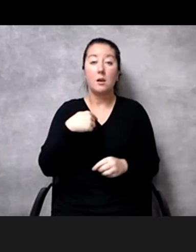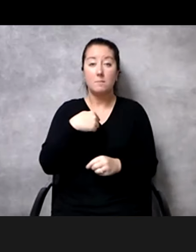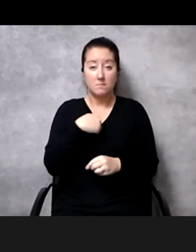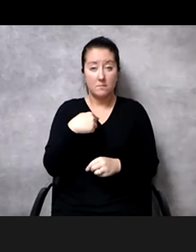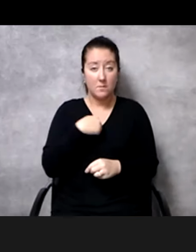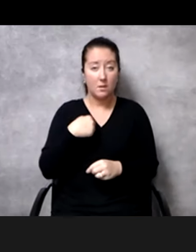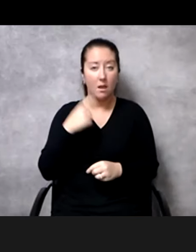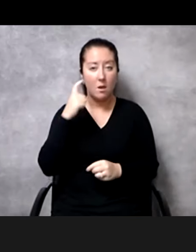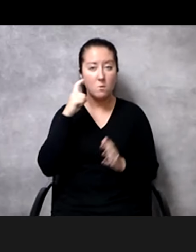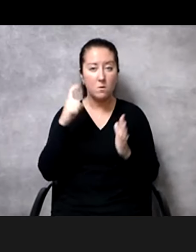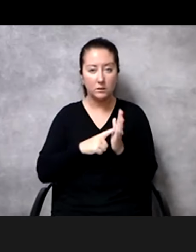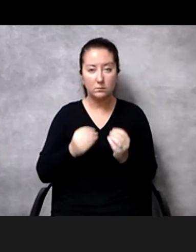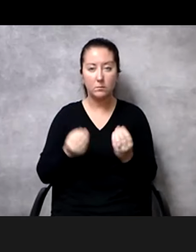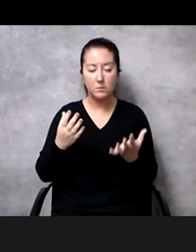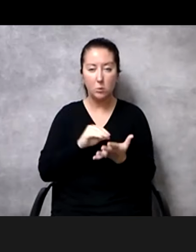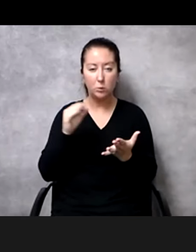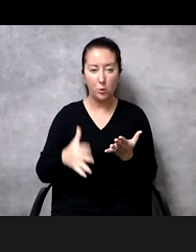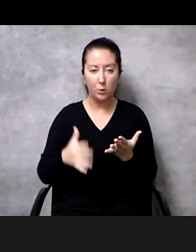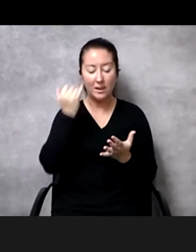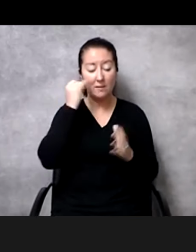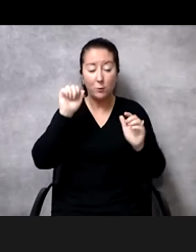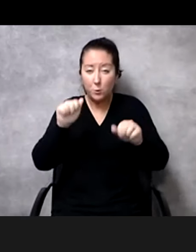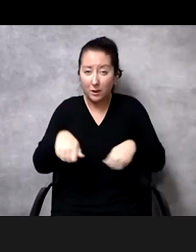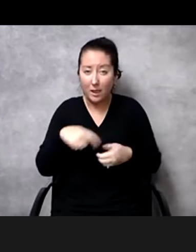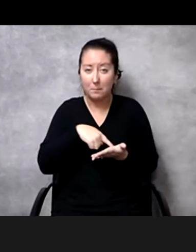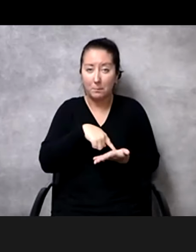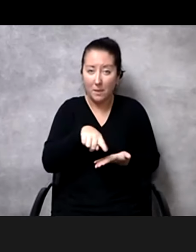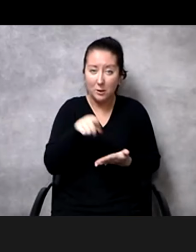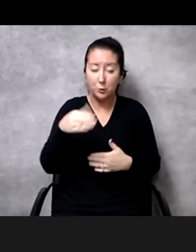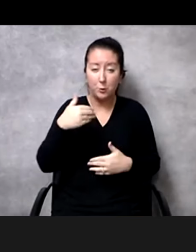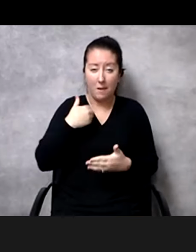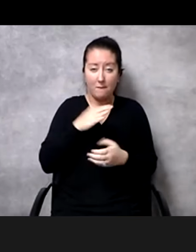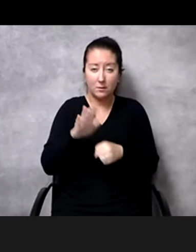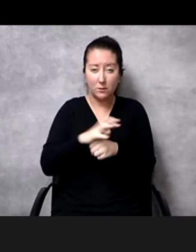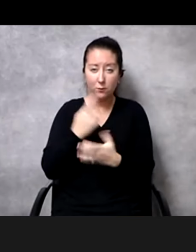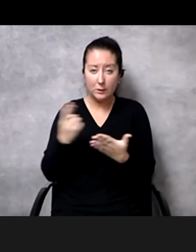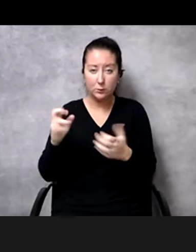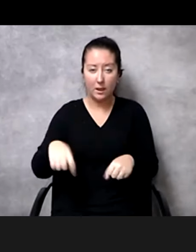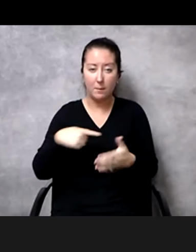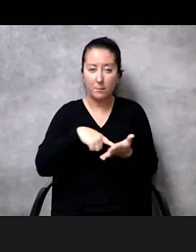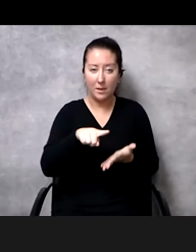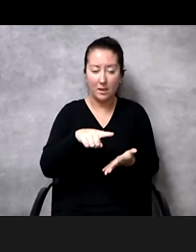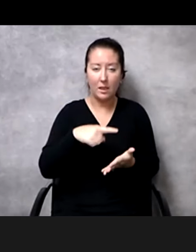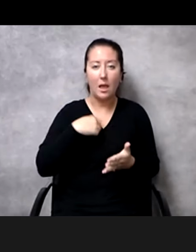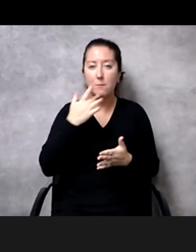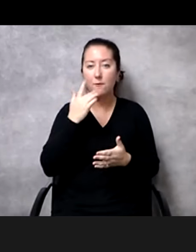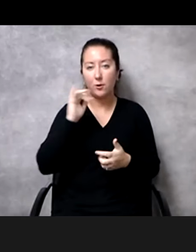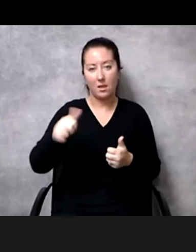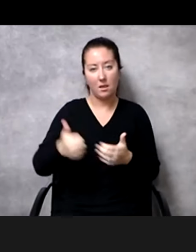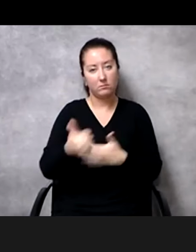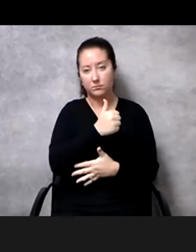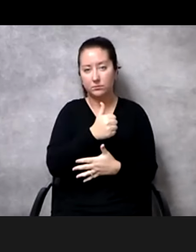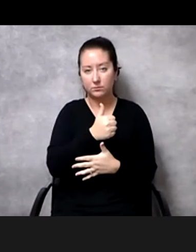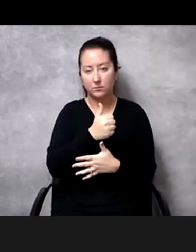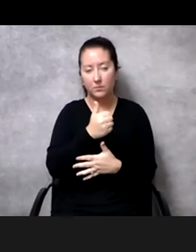I recognize that many of the students, if you can pay them and you have the resources to do so, that's where I go to as option one, because this gives